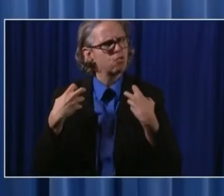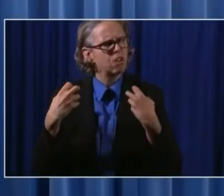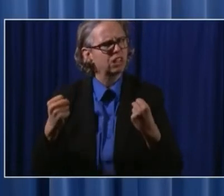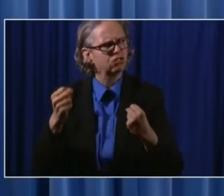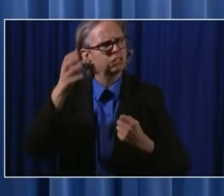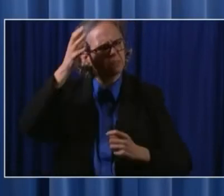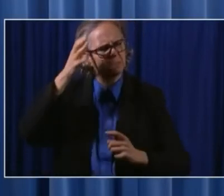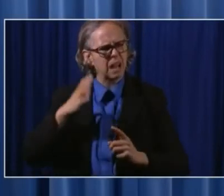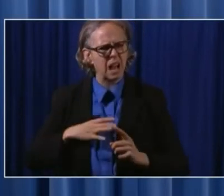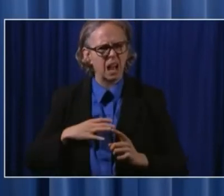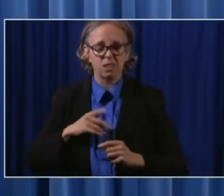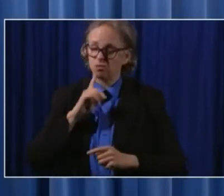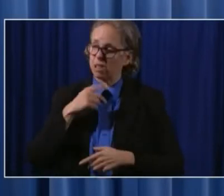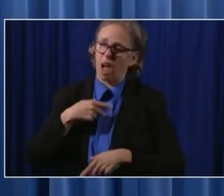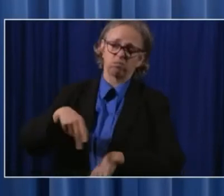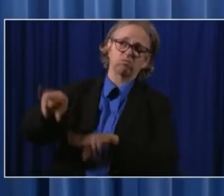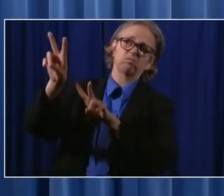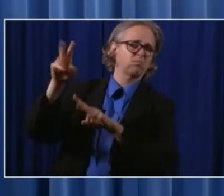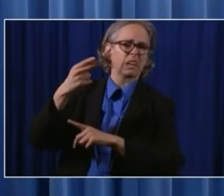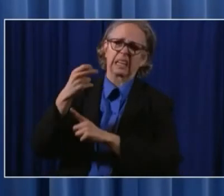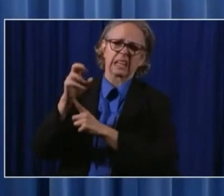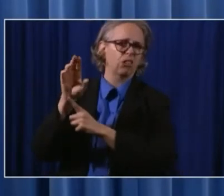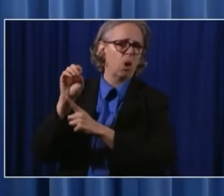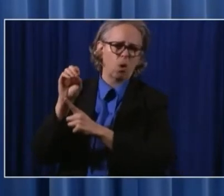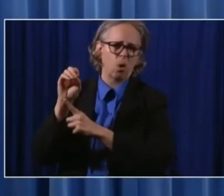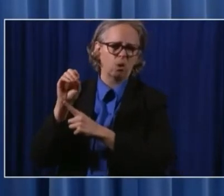we lost this past week.